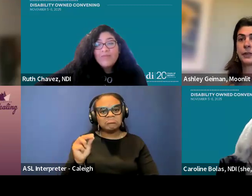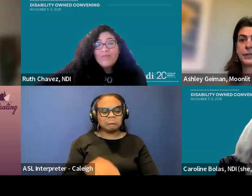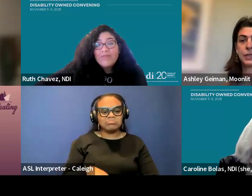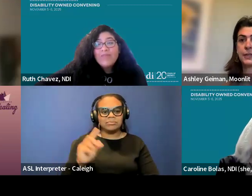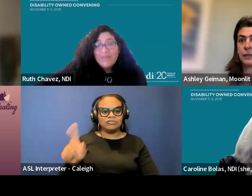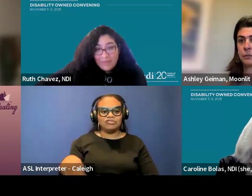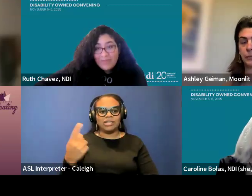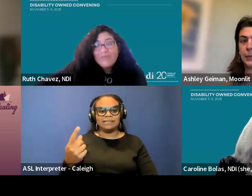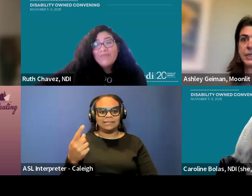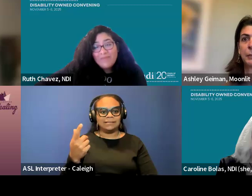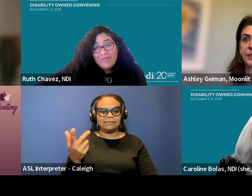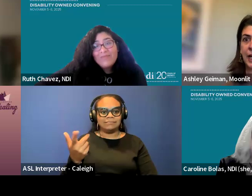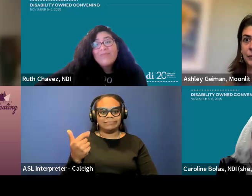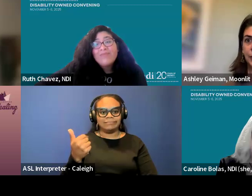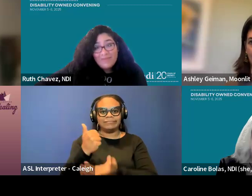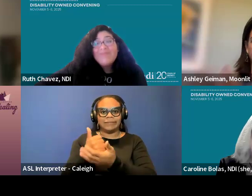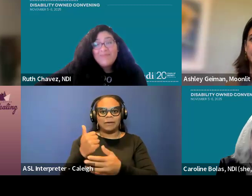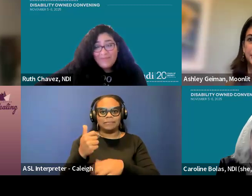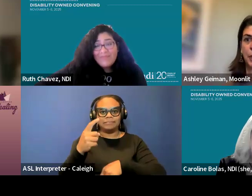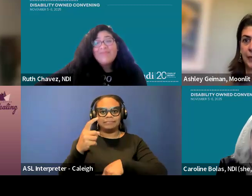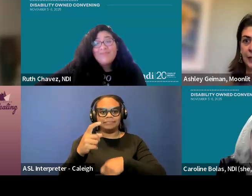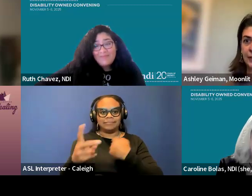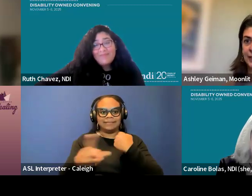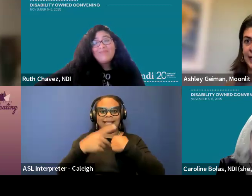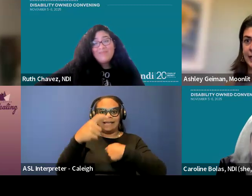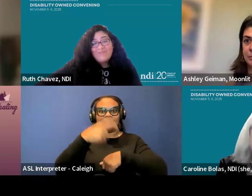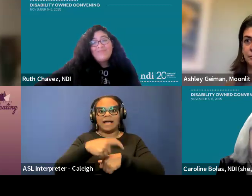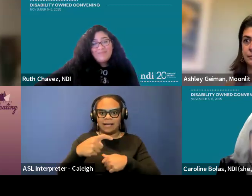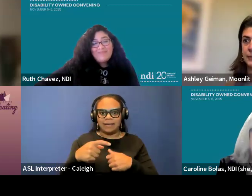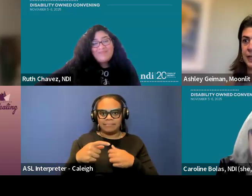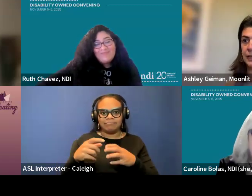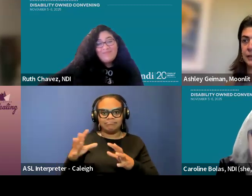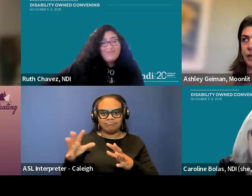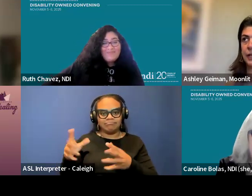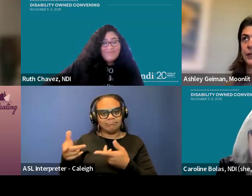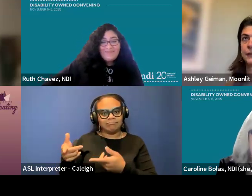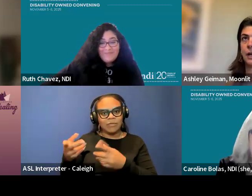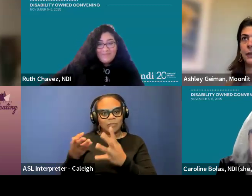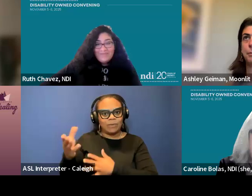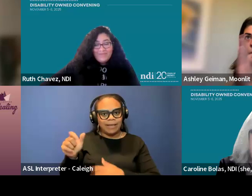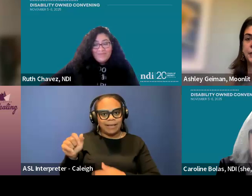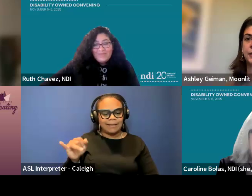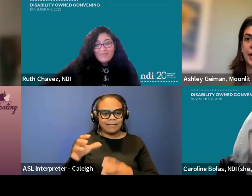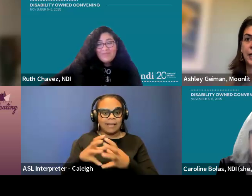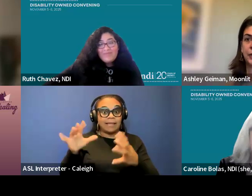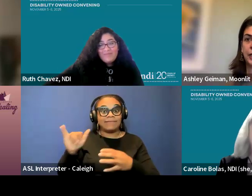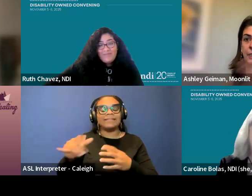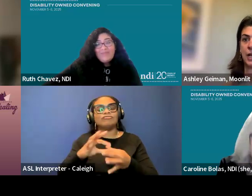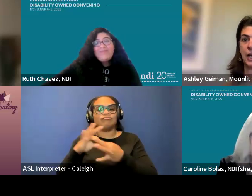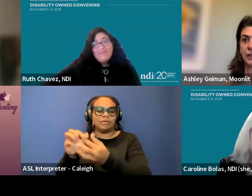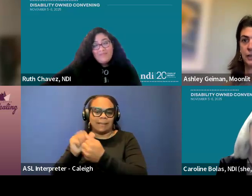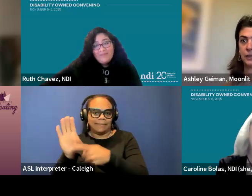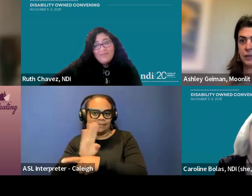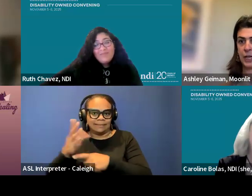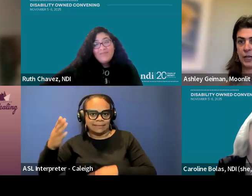time, it's just limiting my time to having to do all that. And a lot of it is on the business side of it